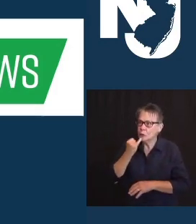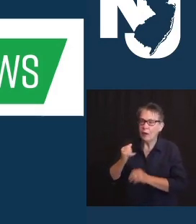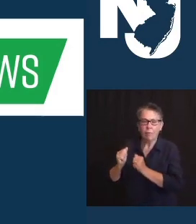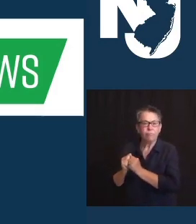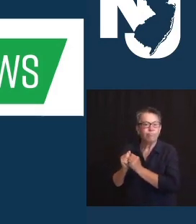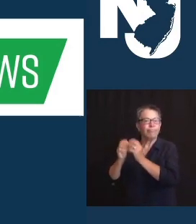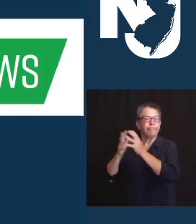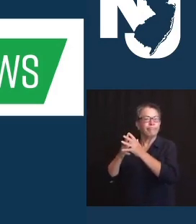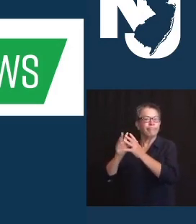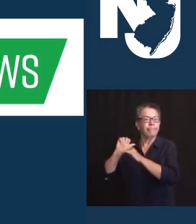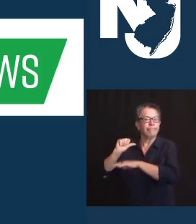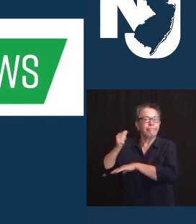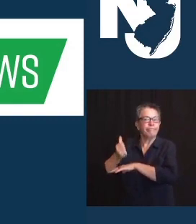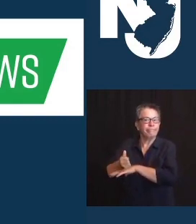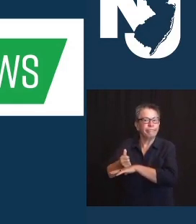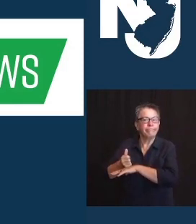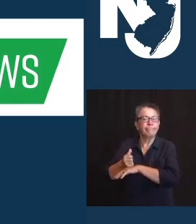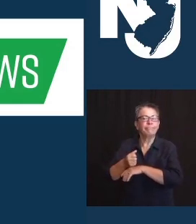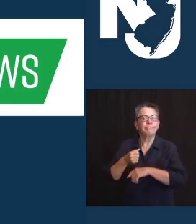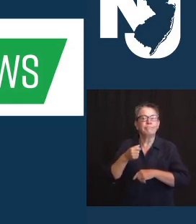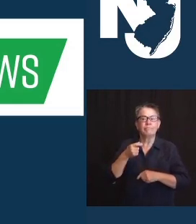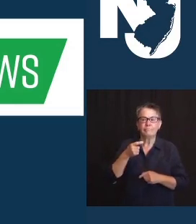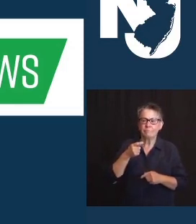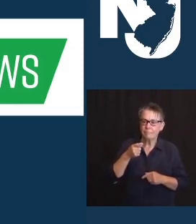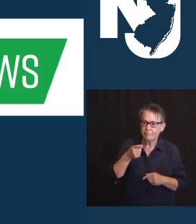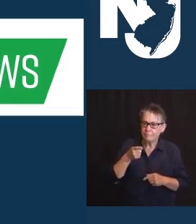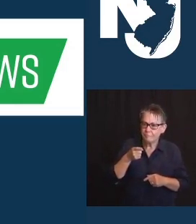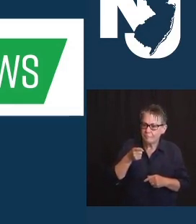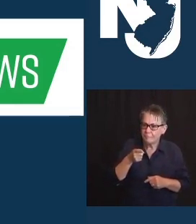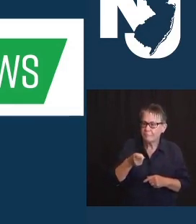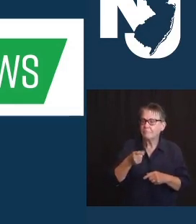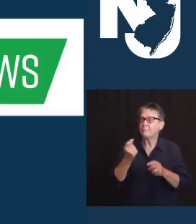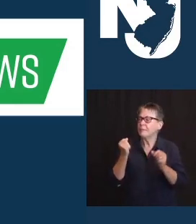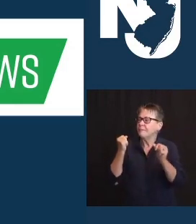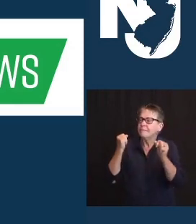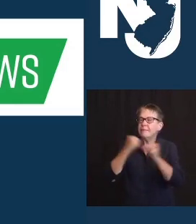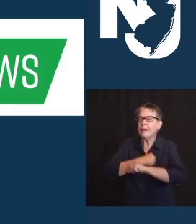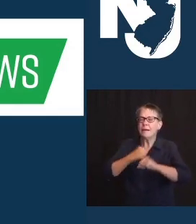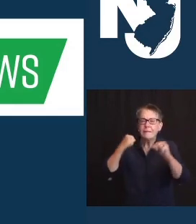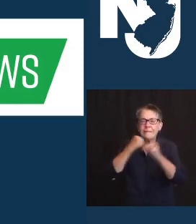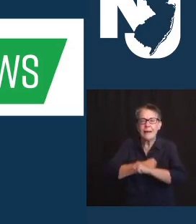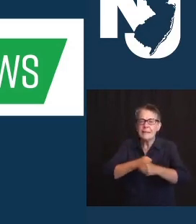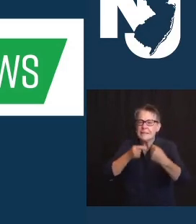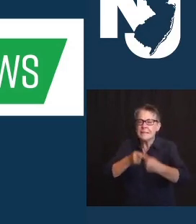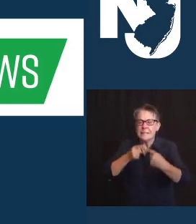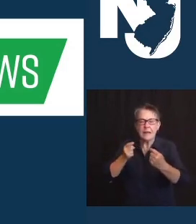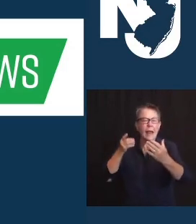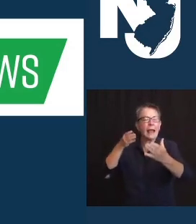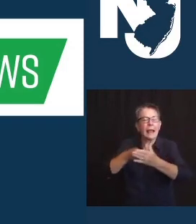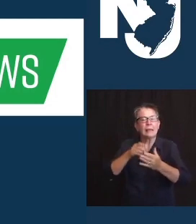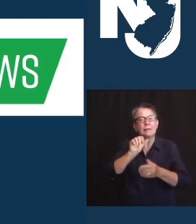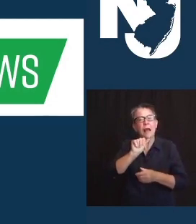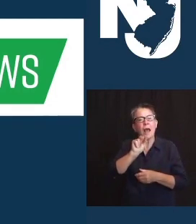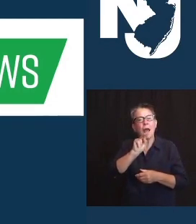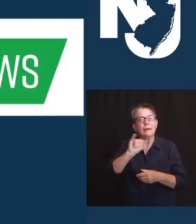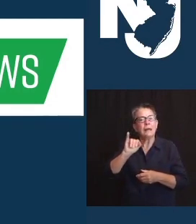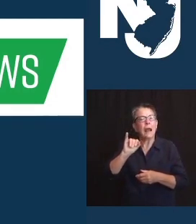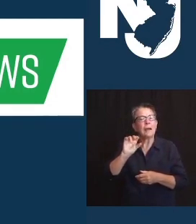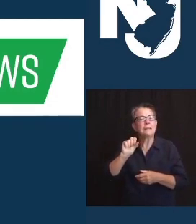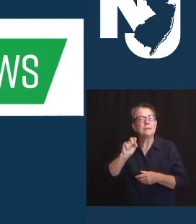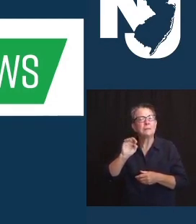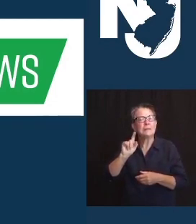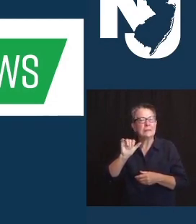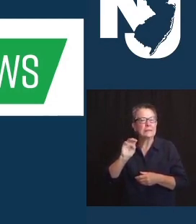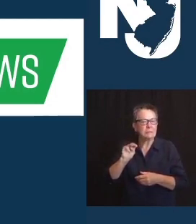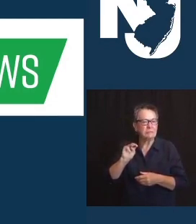of anti-Semitism and intolerance across our state. When I took my first international economic mission as governor, I made